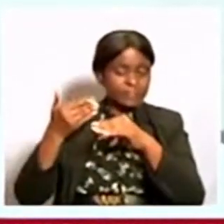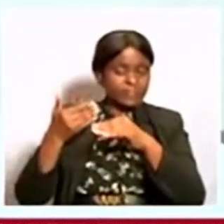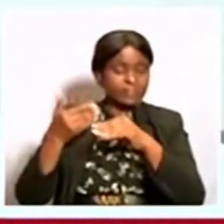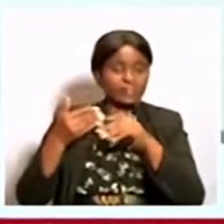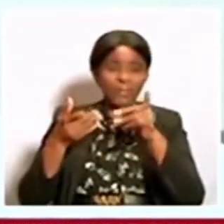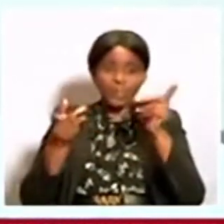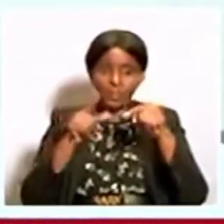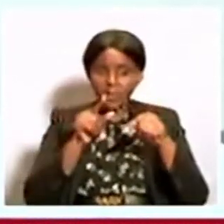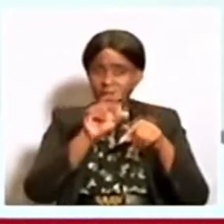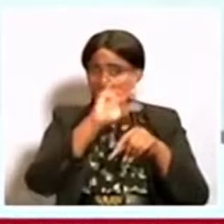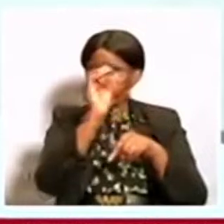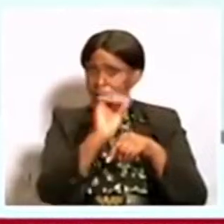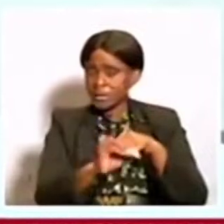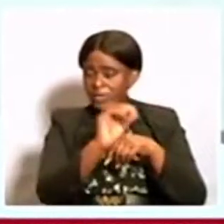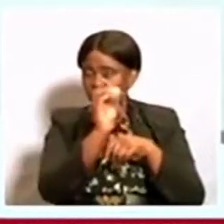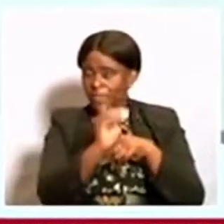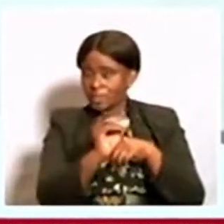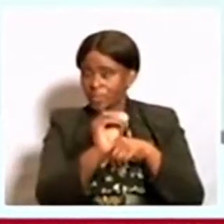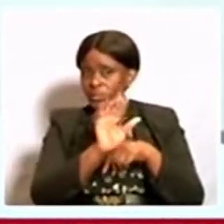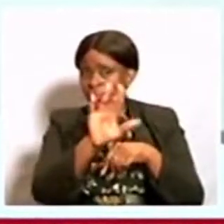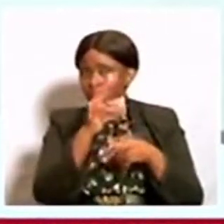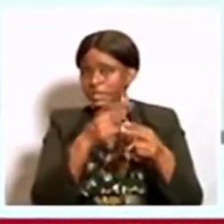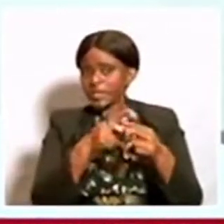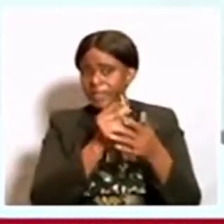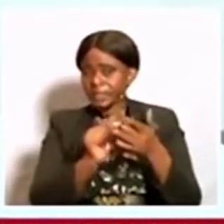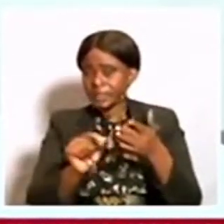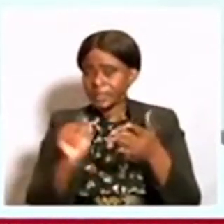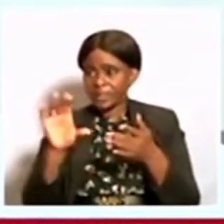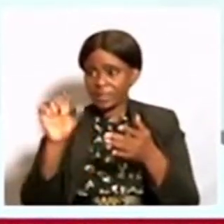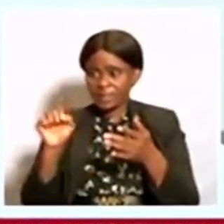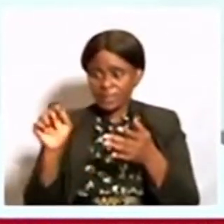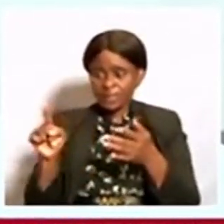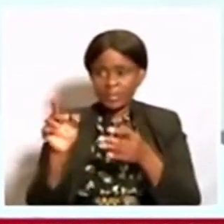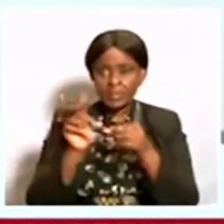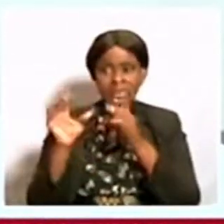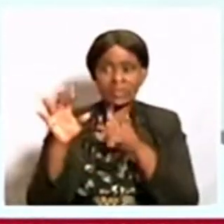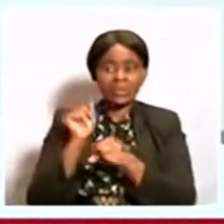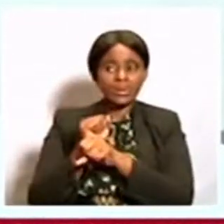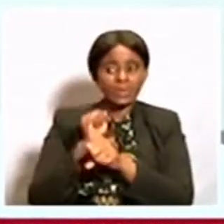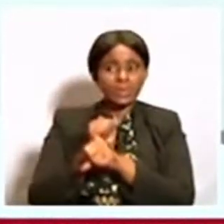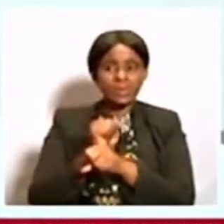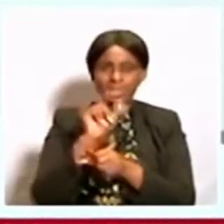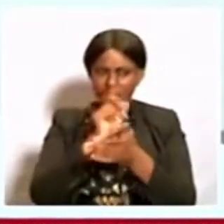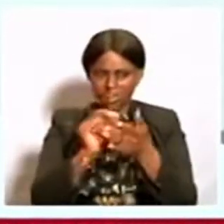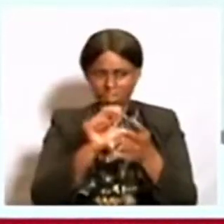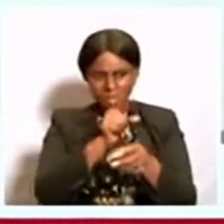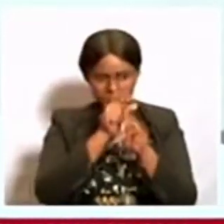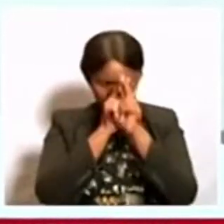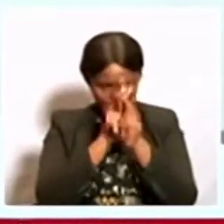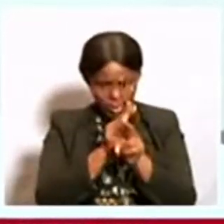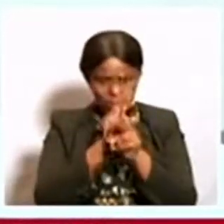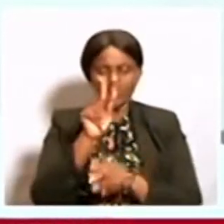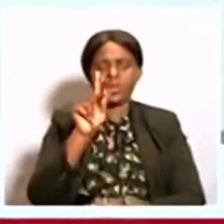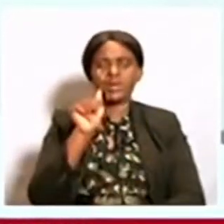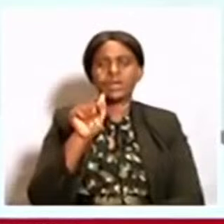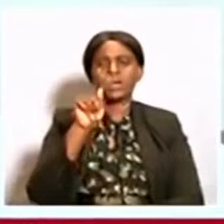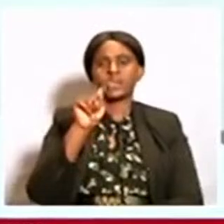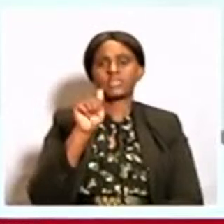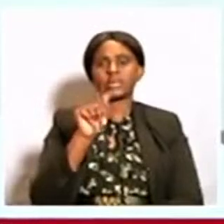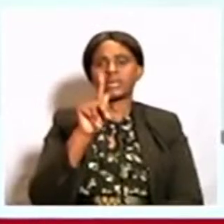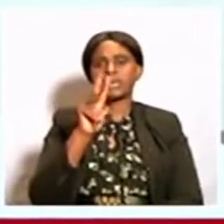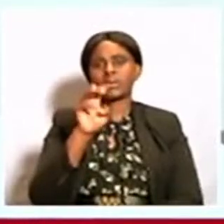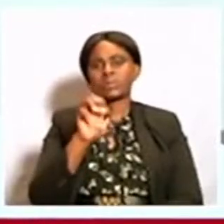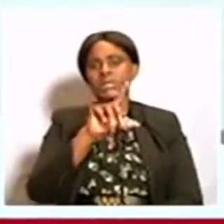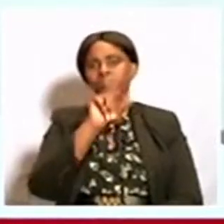him, did they write your name? Council Secretary, Director of Works, Internal Auditor. They wrote, Honorable Katakwe, 20%.